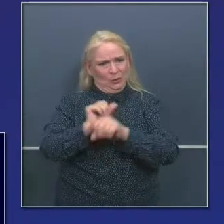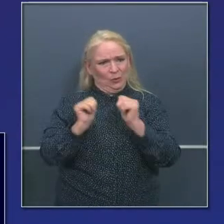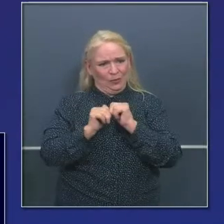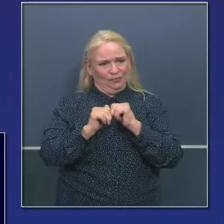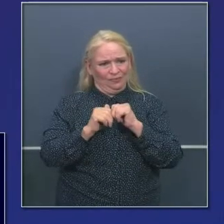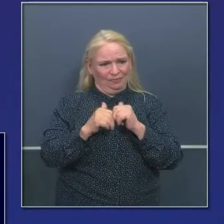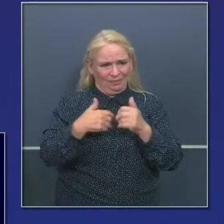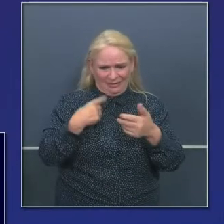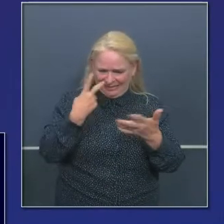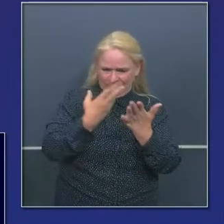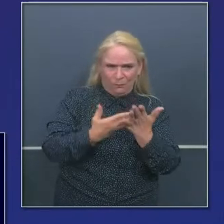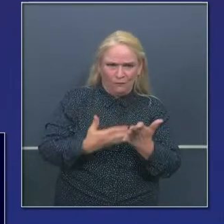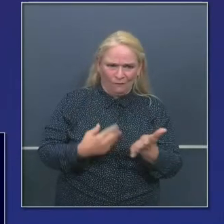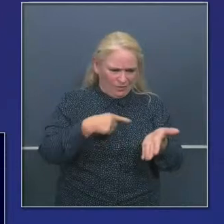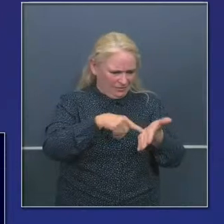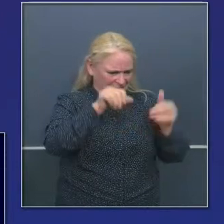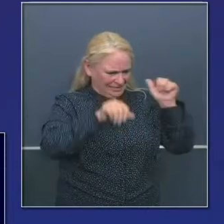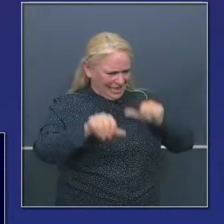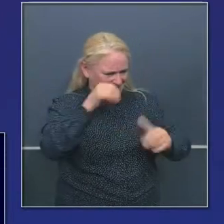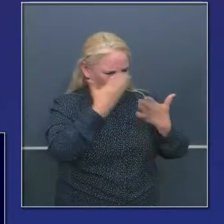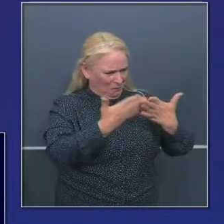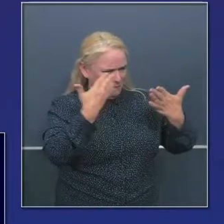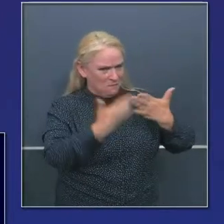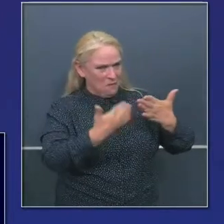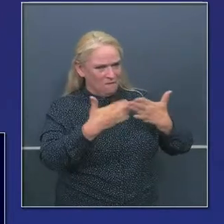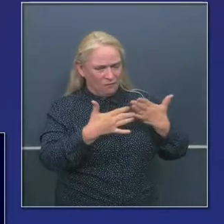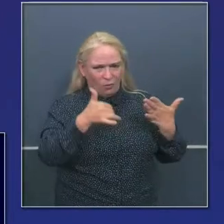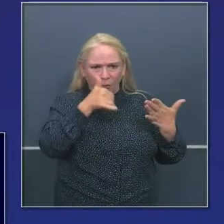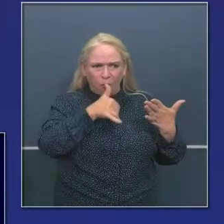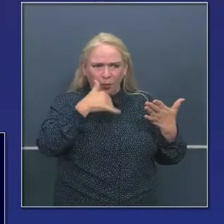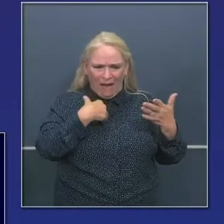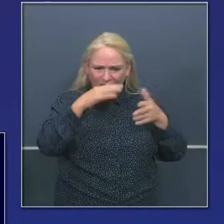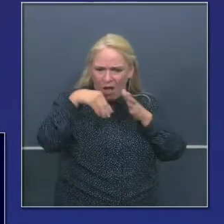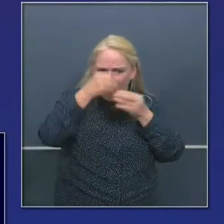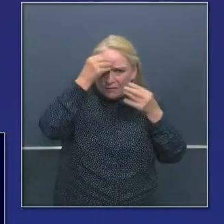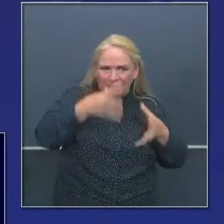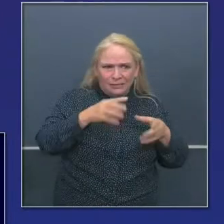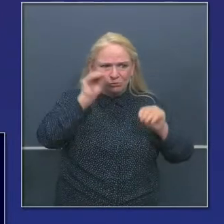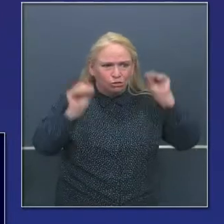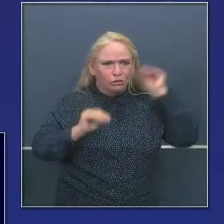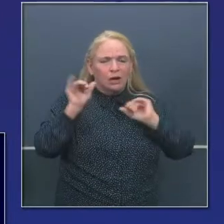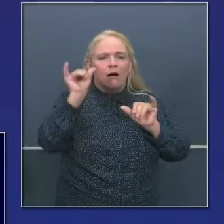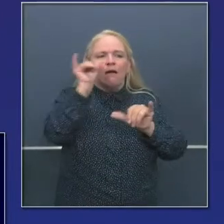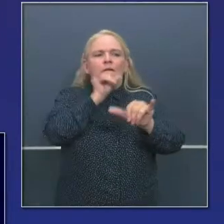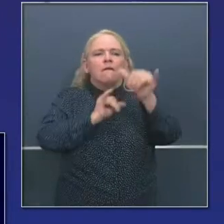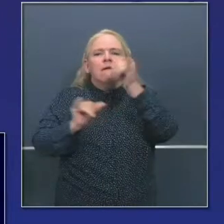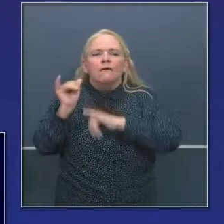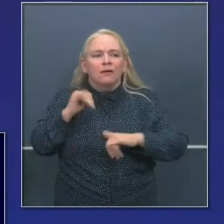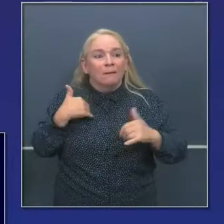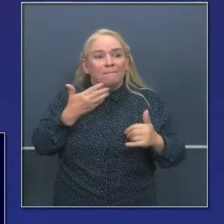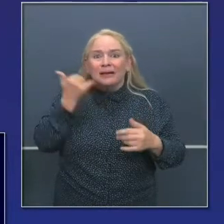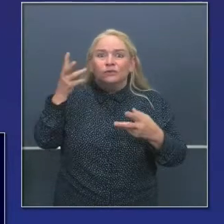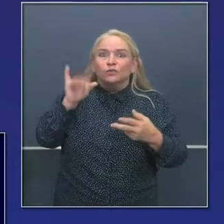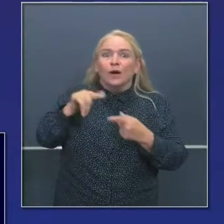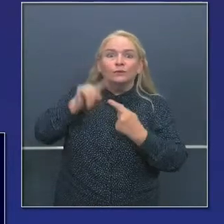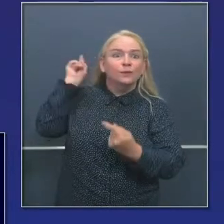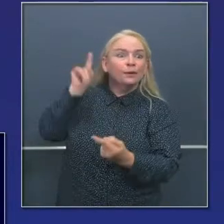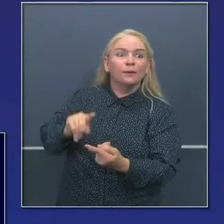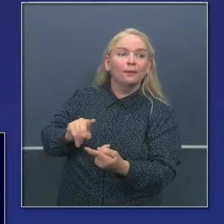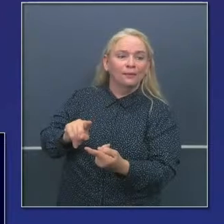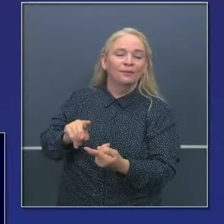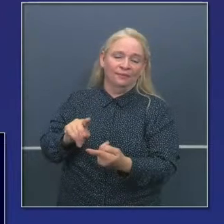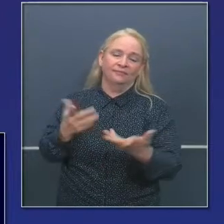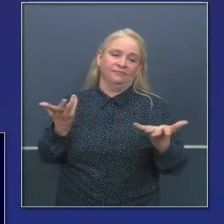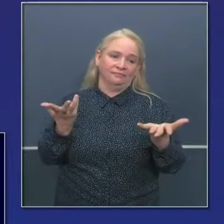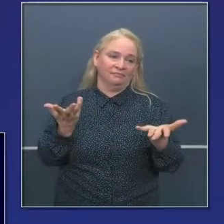data, the science, trying to mitigate, as we were so successful mitigating the spread of this disease by tempering that